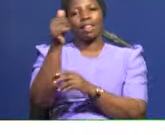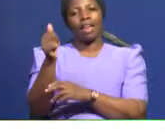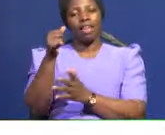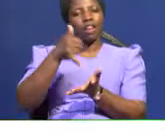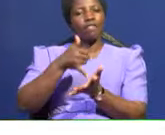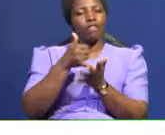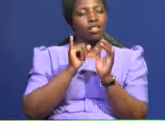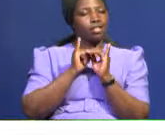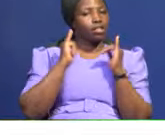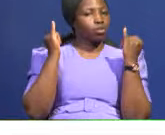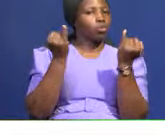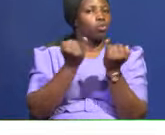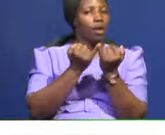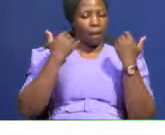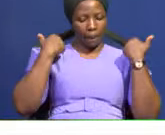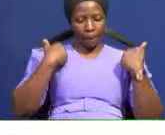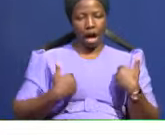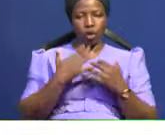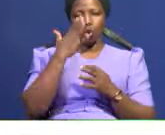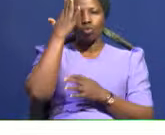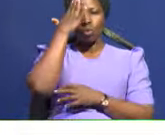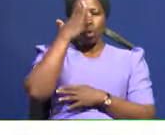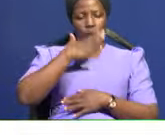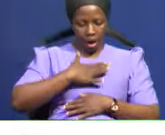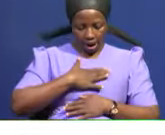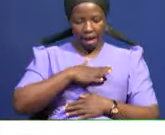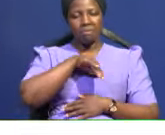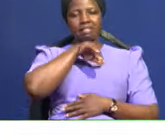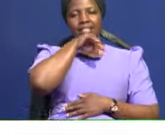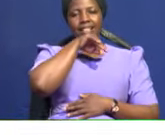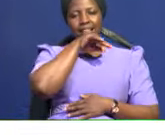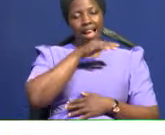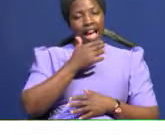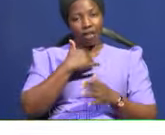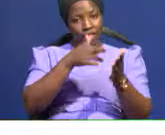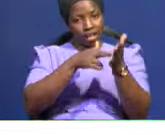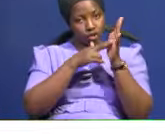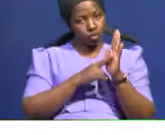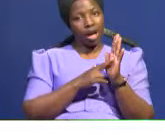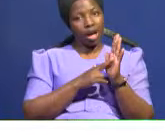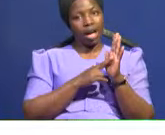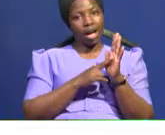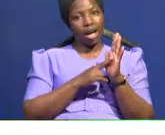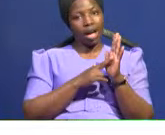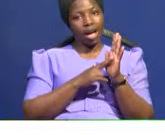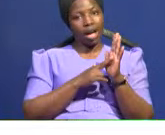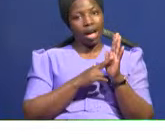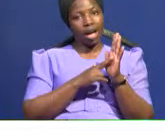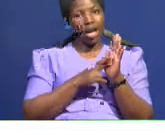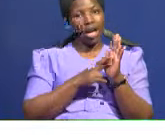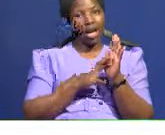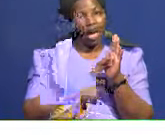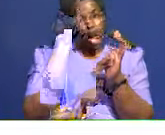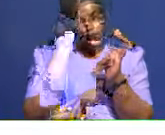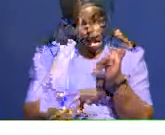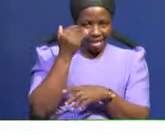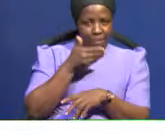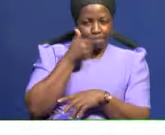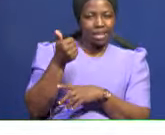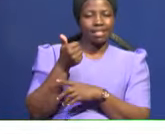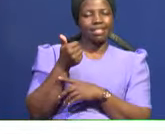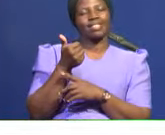That Honorable Raila not only possesses the requisite credentials but he is also to